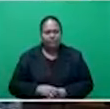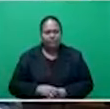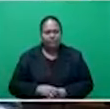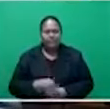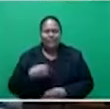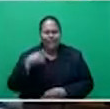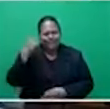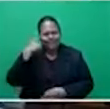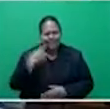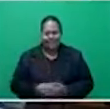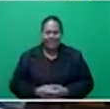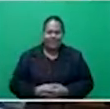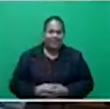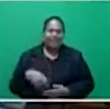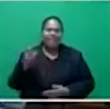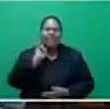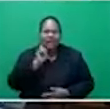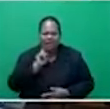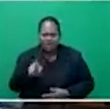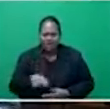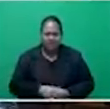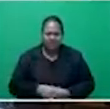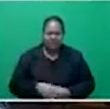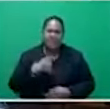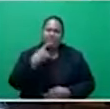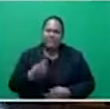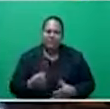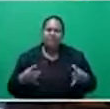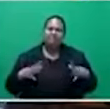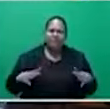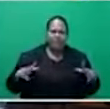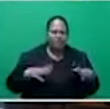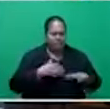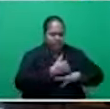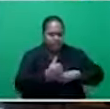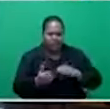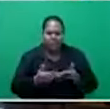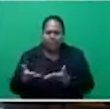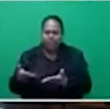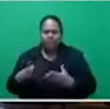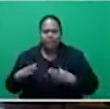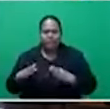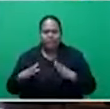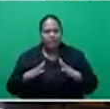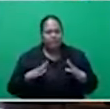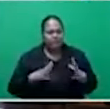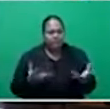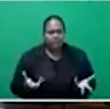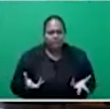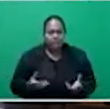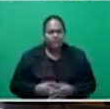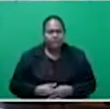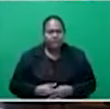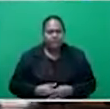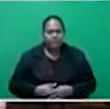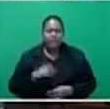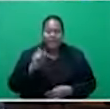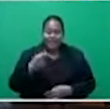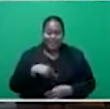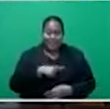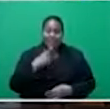horrendous to listen to the opposition calling them all freebies. If we said, sir, that every person